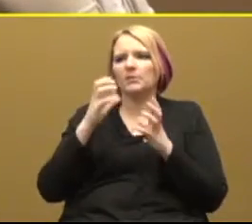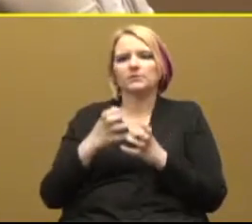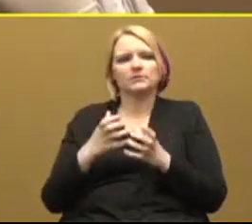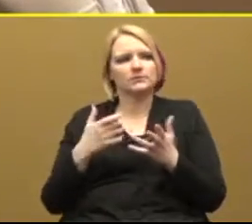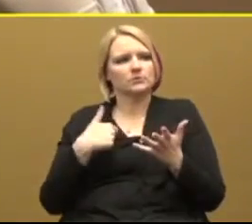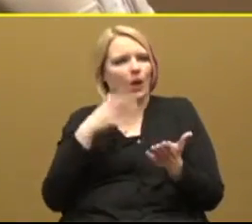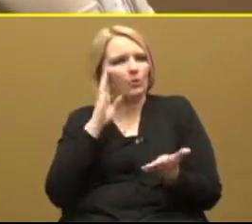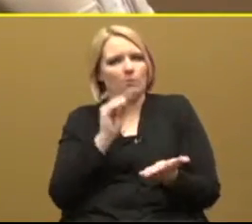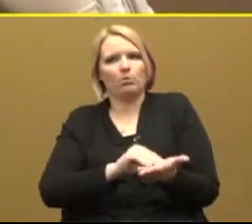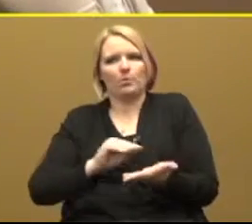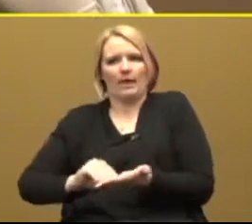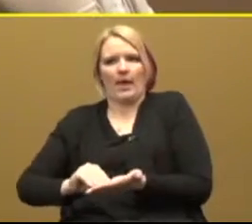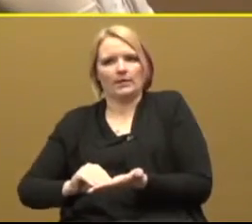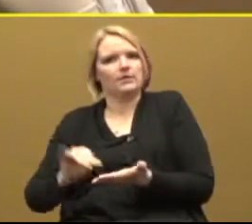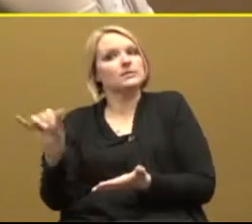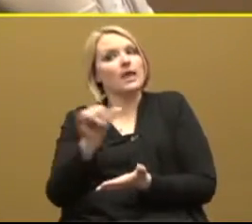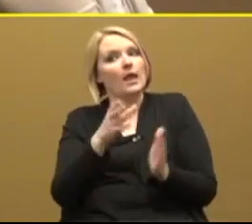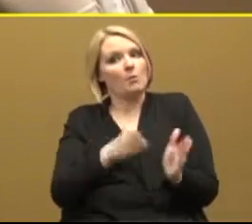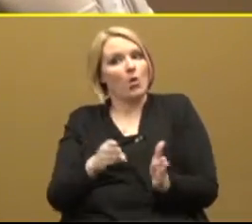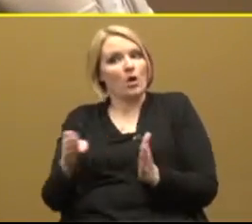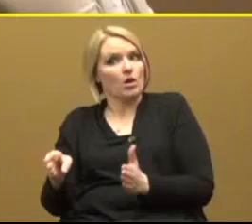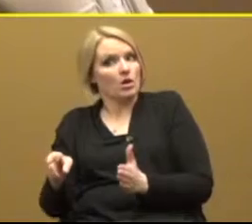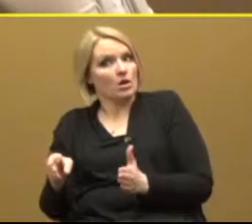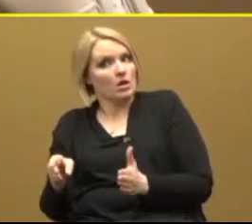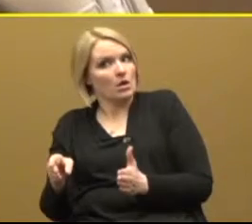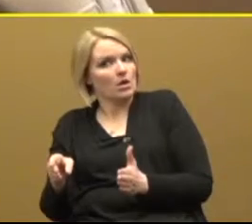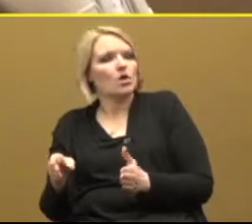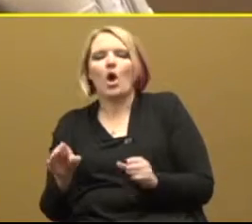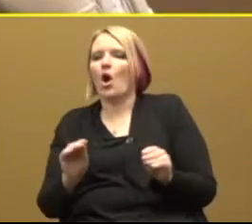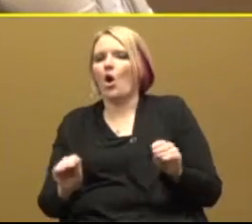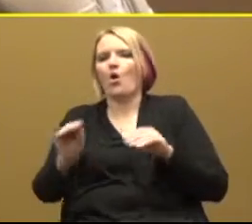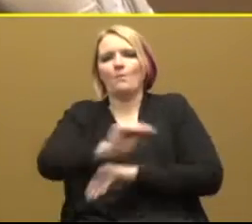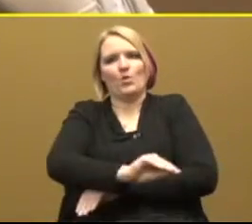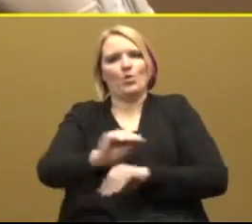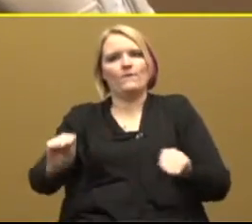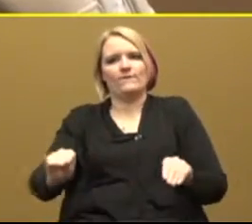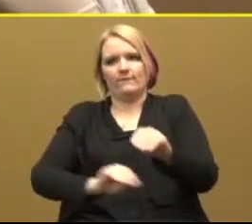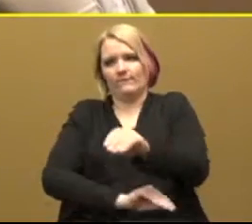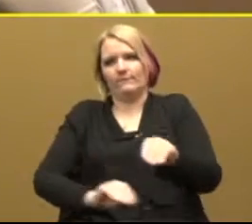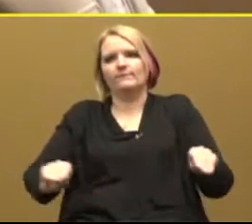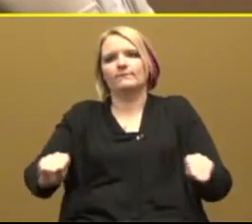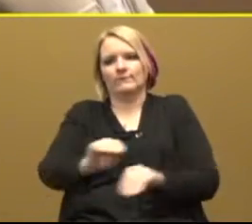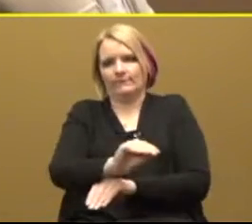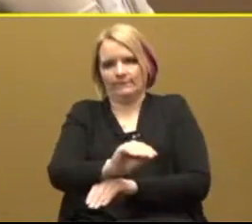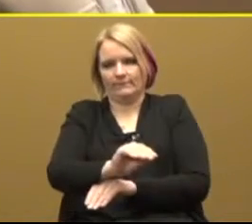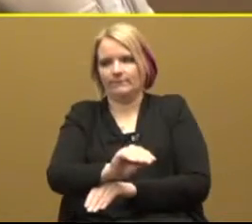book in the same order. No, I'm moving them around.